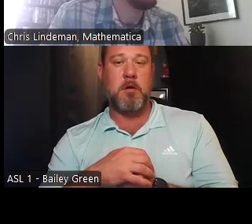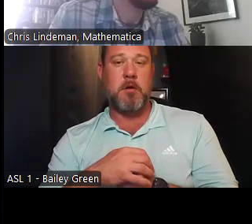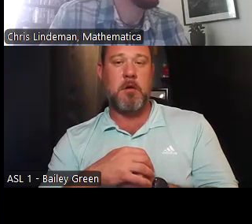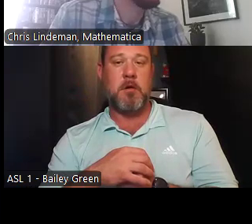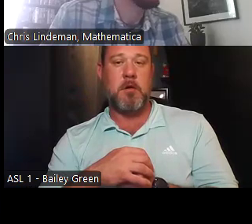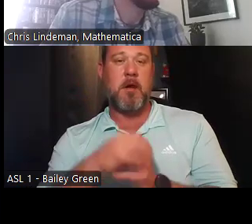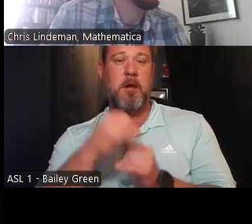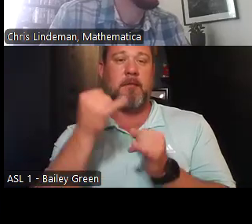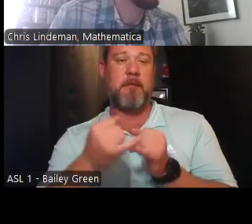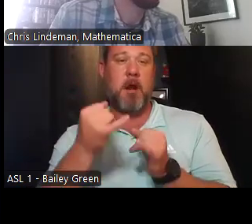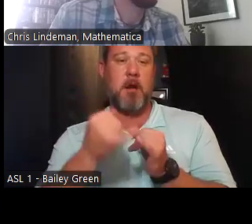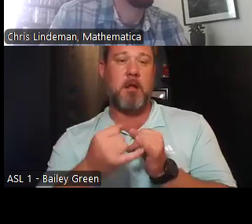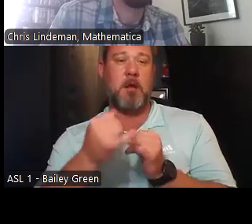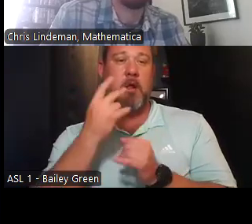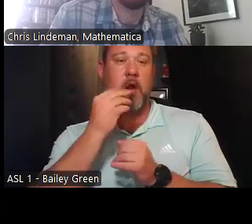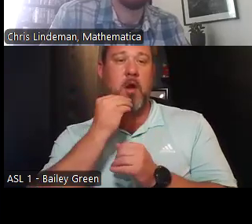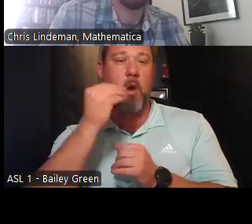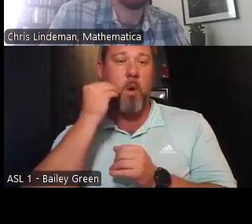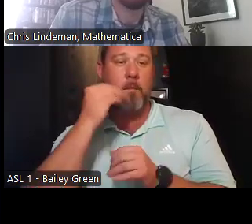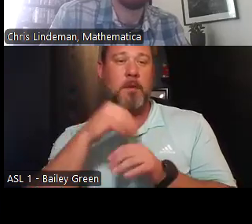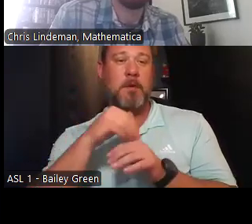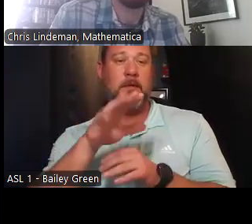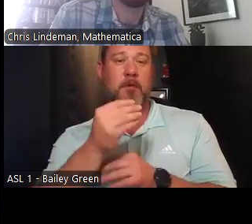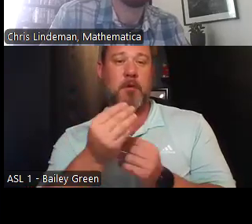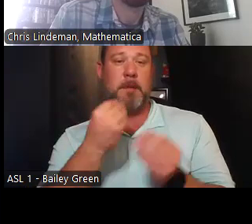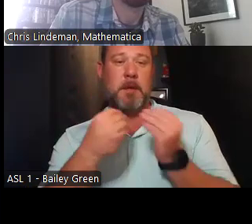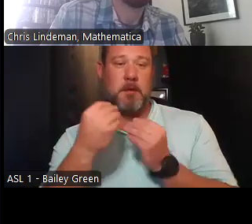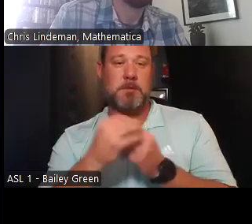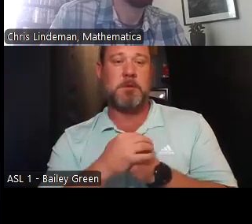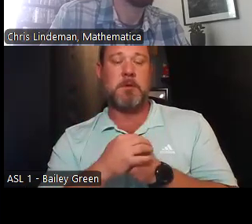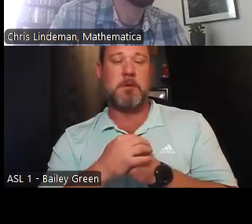And finally, let's take a look at home delivered meals.